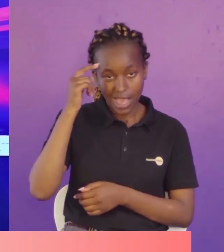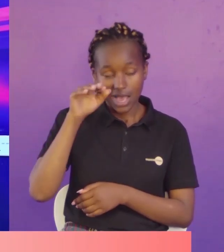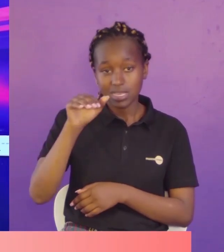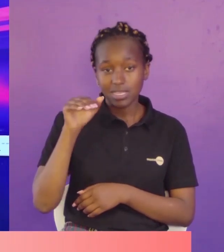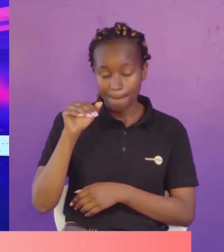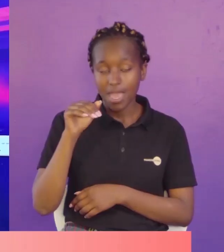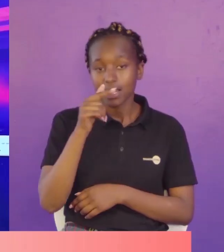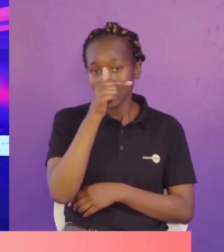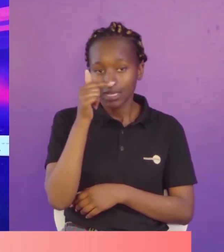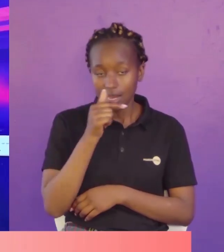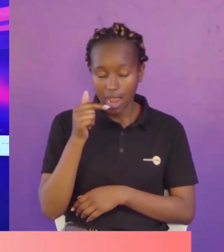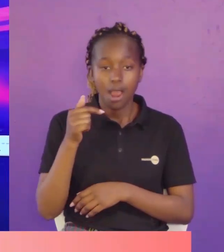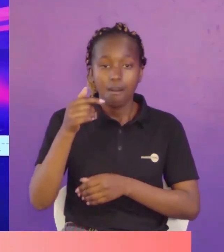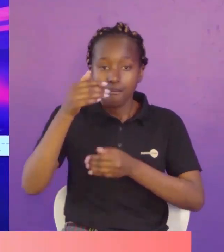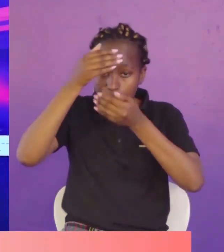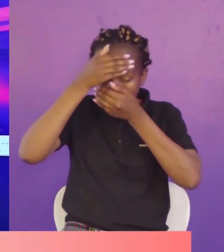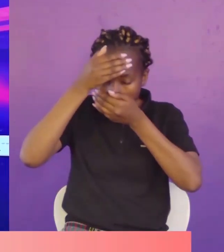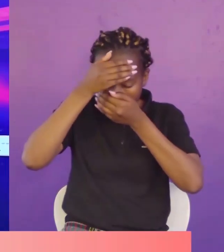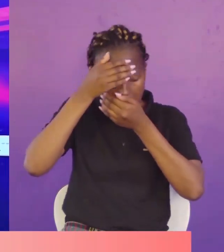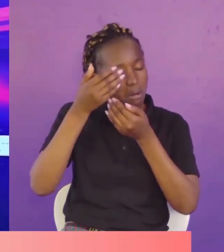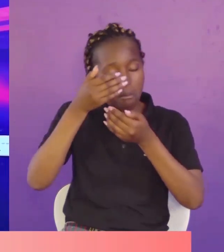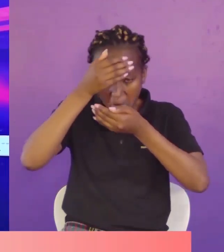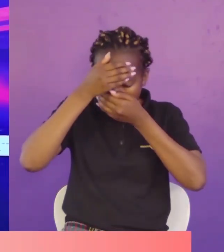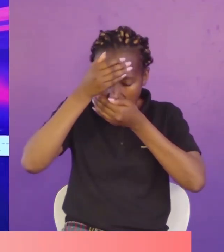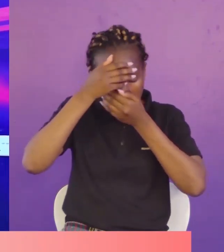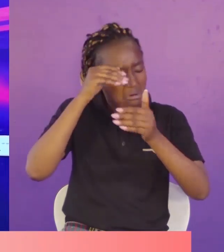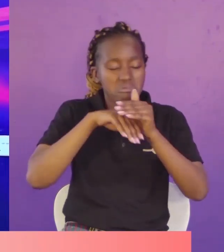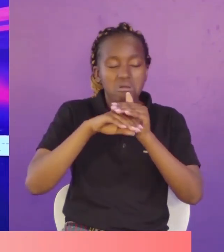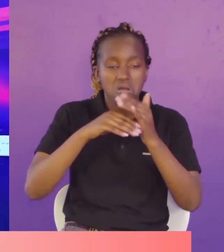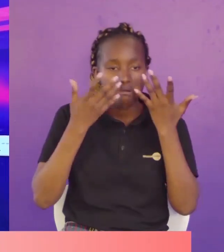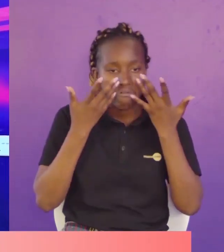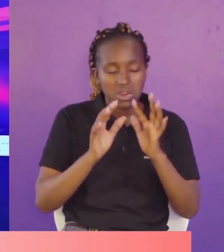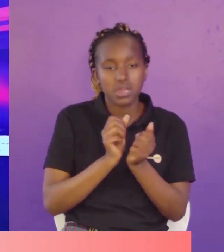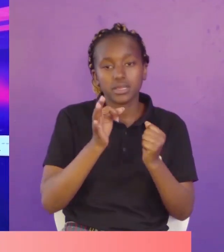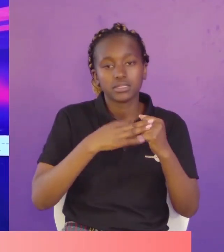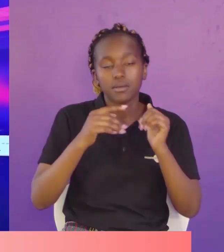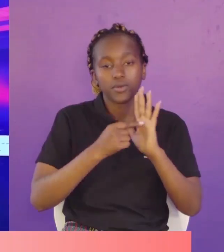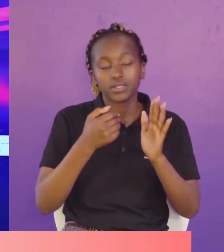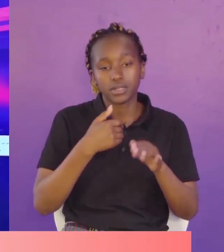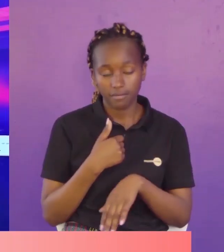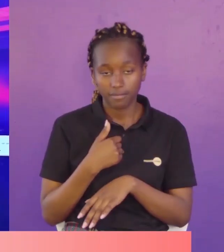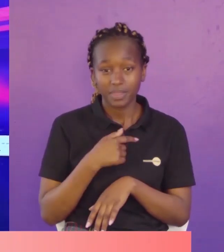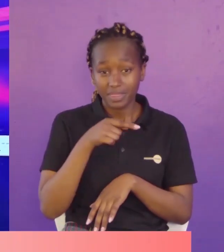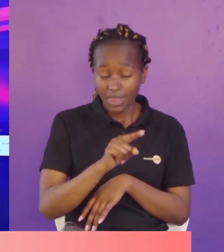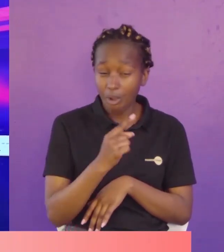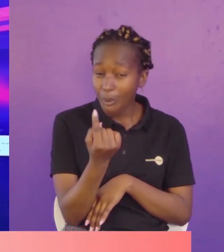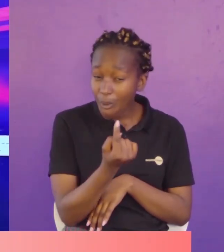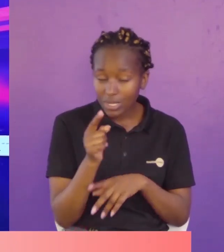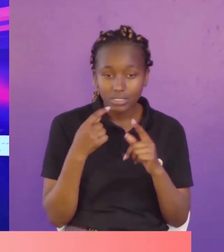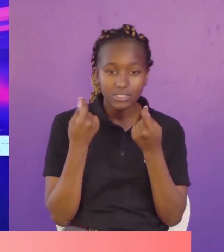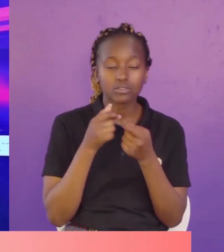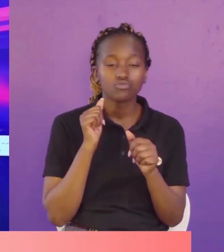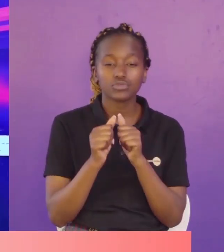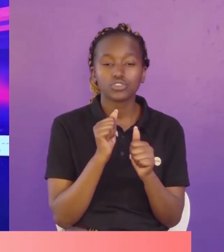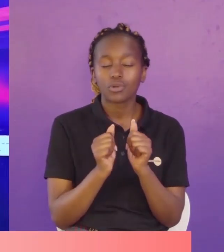and Morocco. Let's say Morocco have already qualified because they have 18 points. Remember, Morocco is the only team to reach the quarterfinal